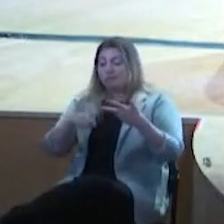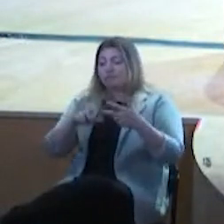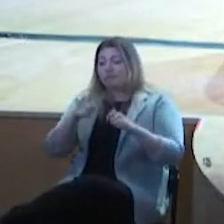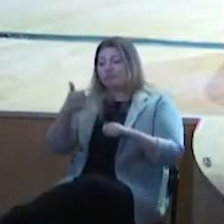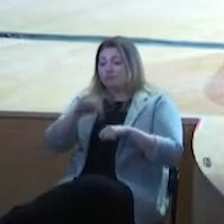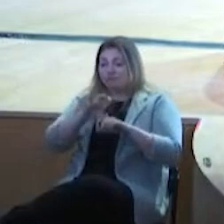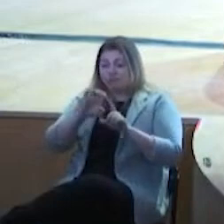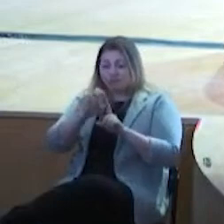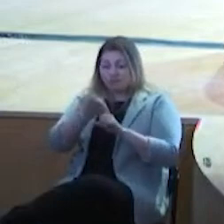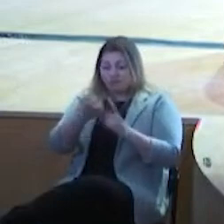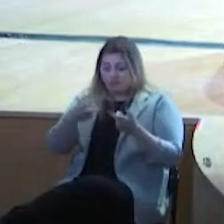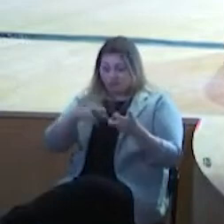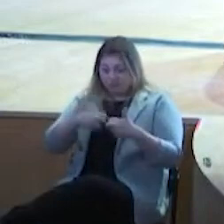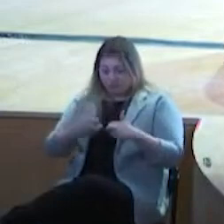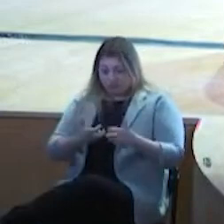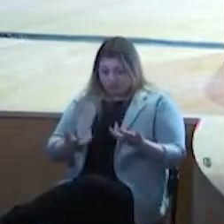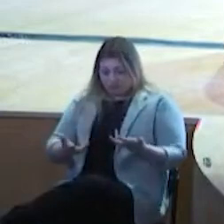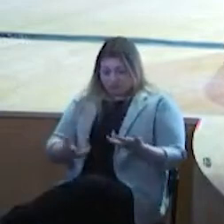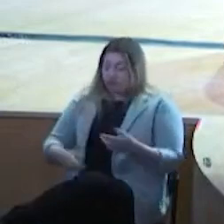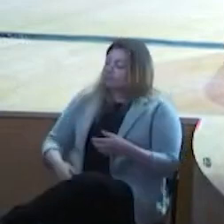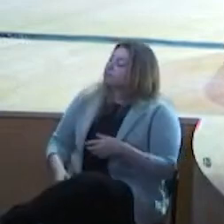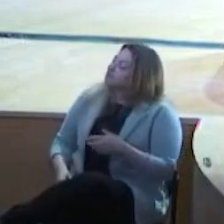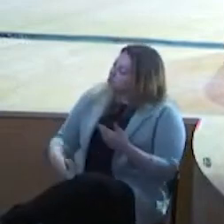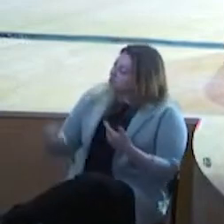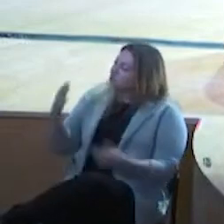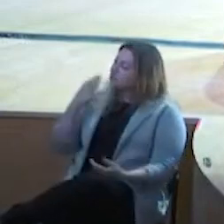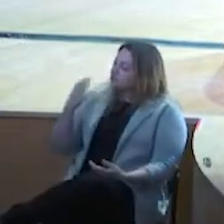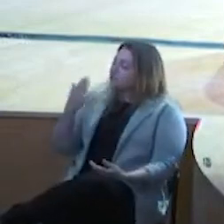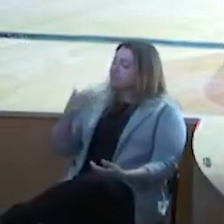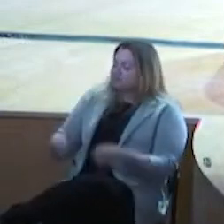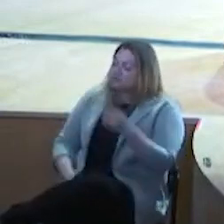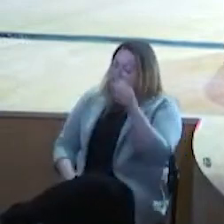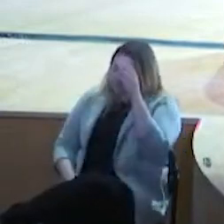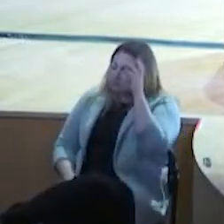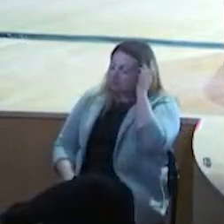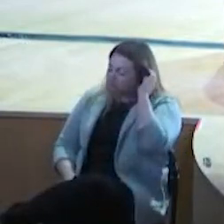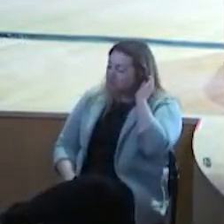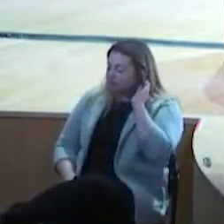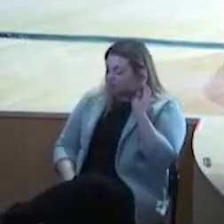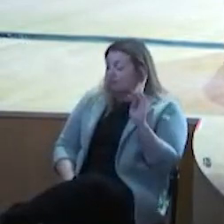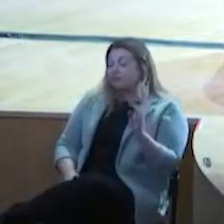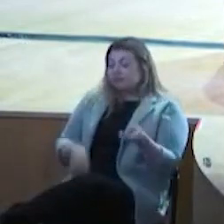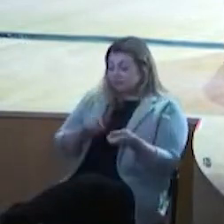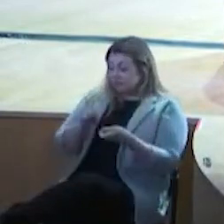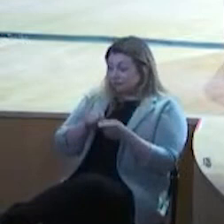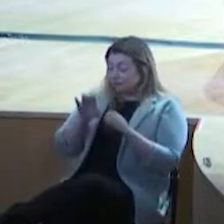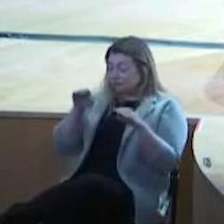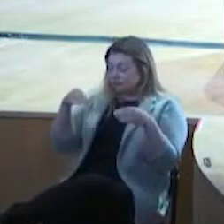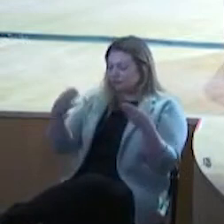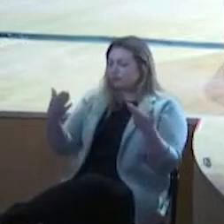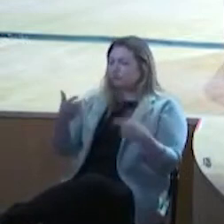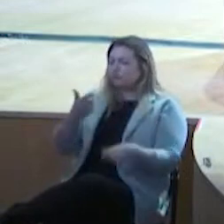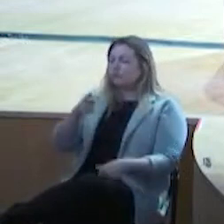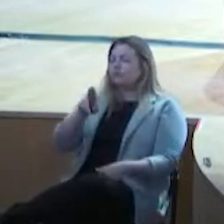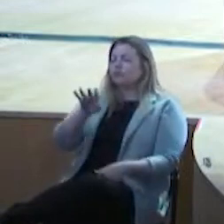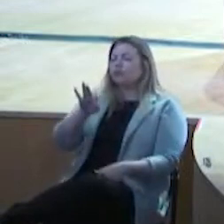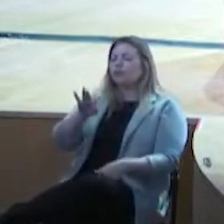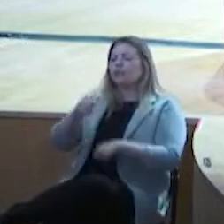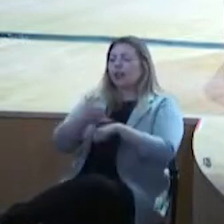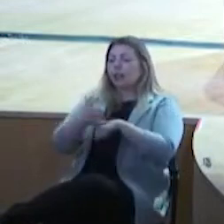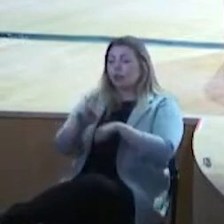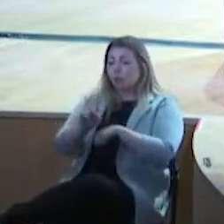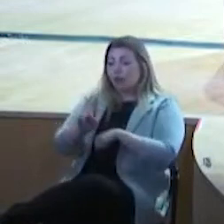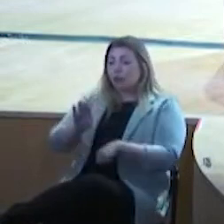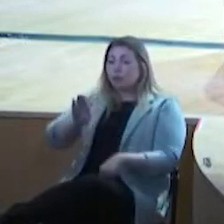Thank you. So specifically, looking at the Gulf Islands in British Columbia